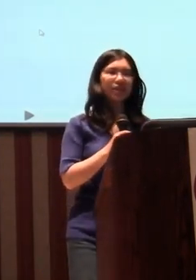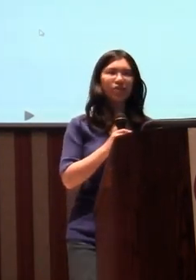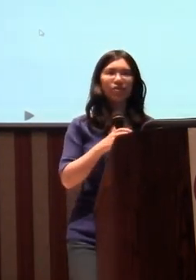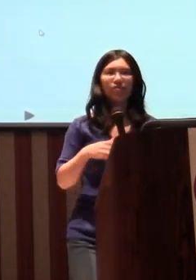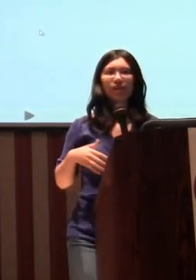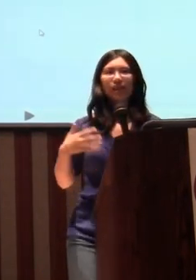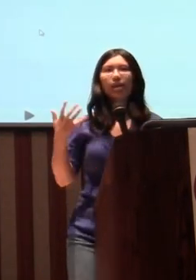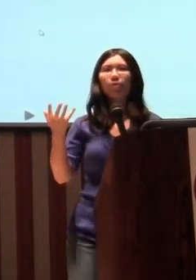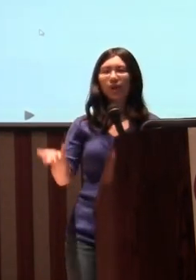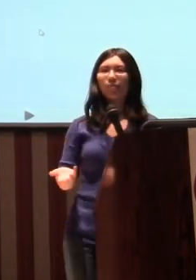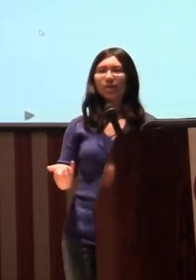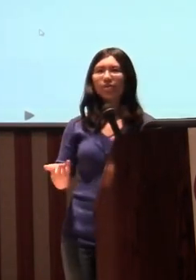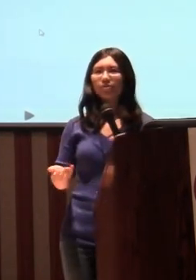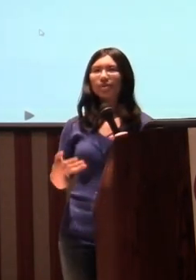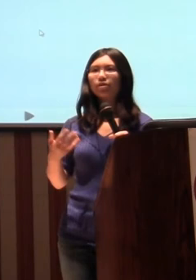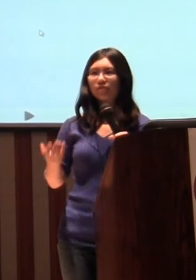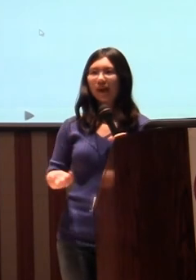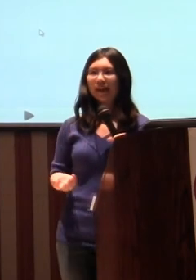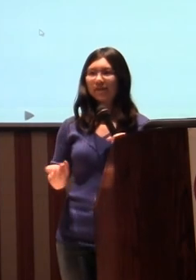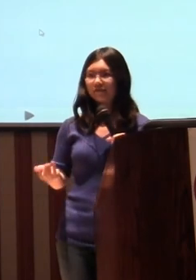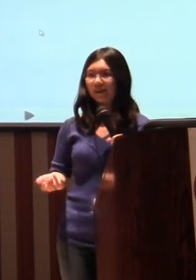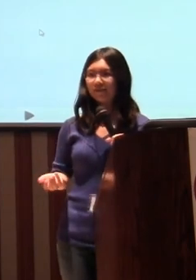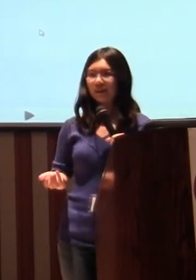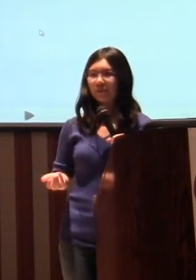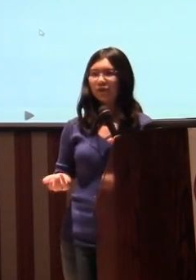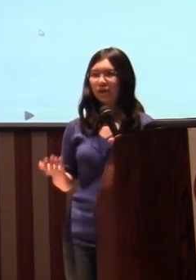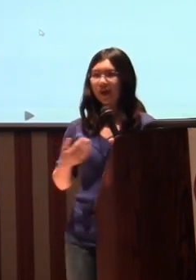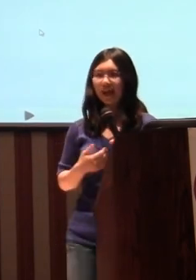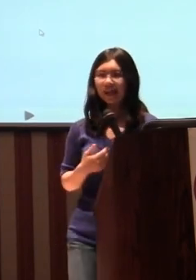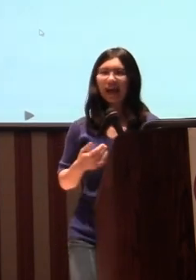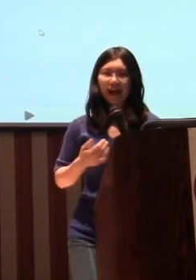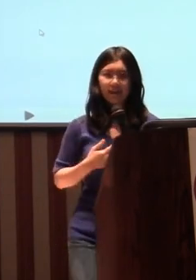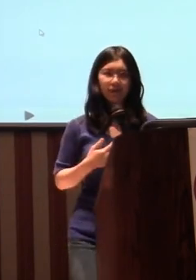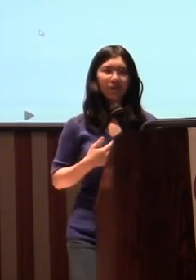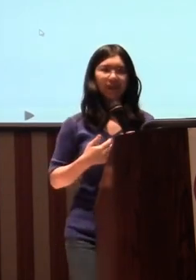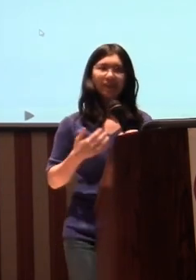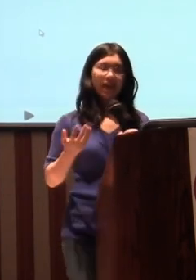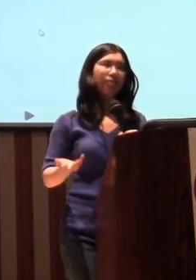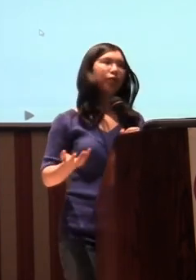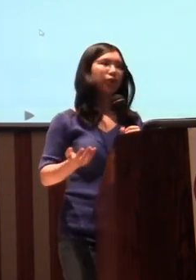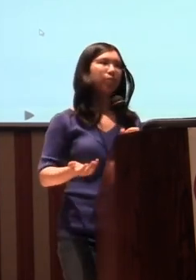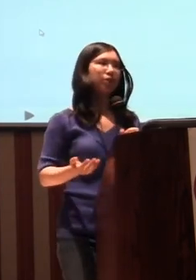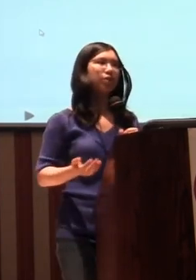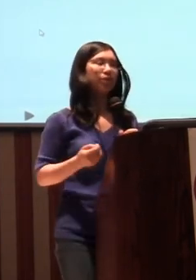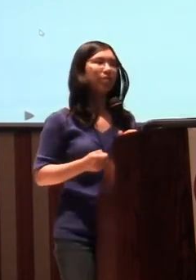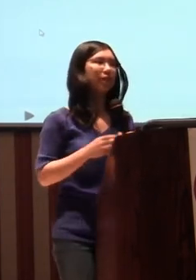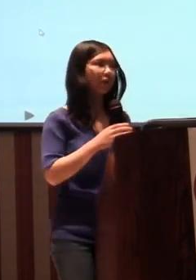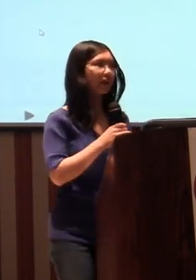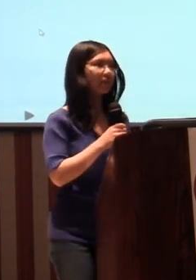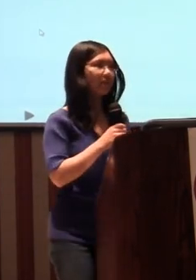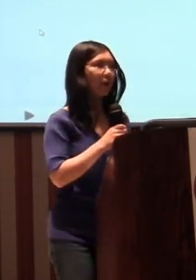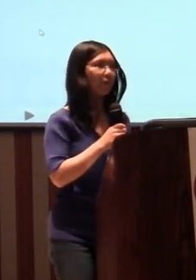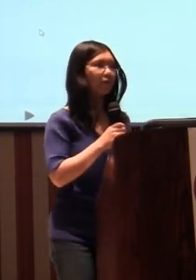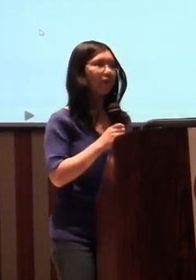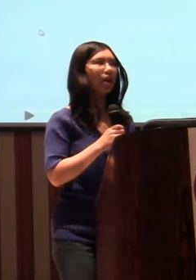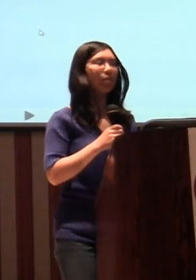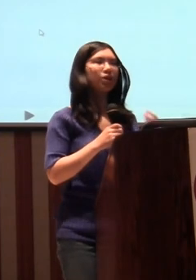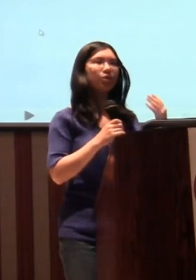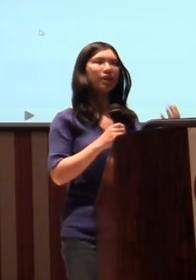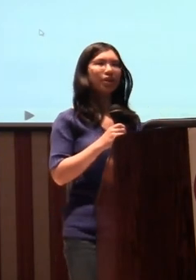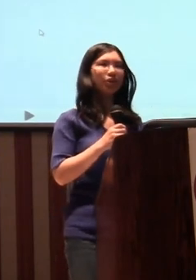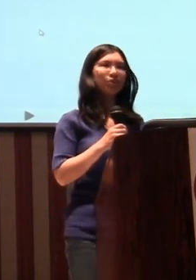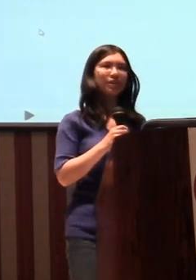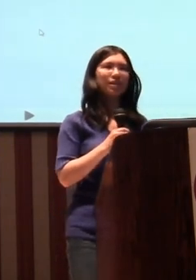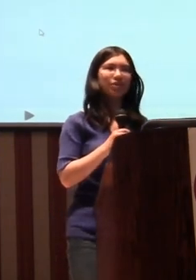think that when teachers really work with students to write in front of them and show, hey, I'm doing this, I'm vulnerable too, can be incredibly powerful.